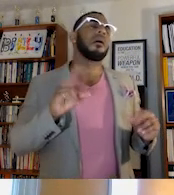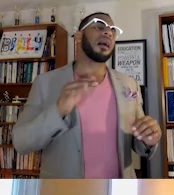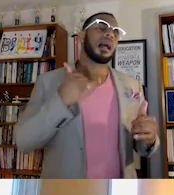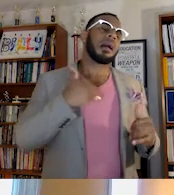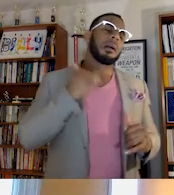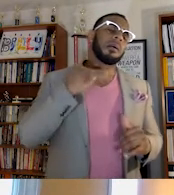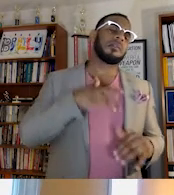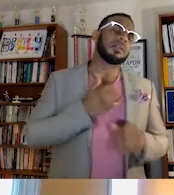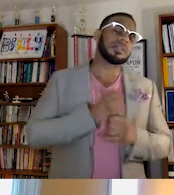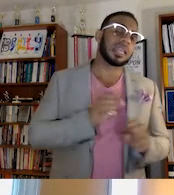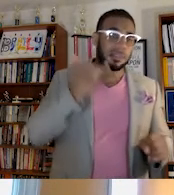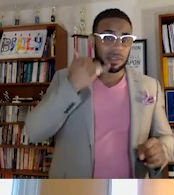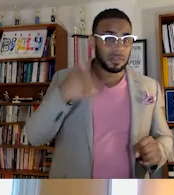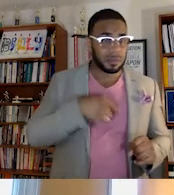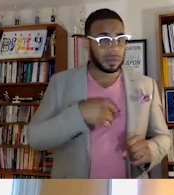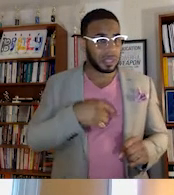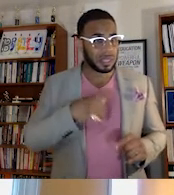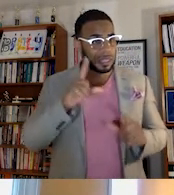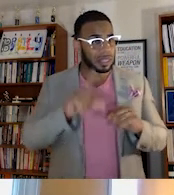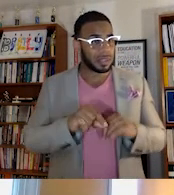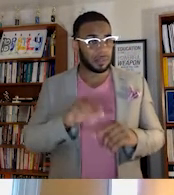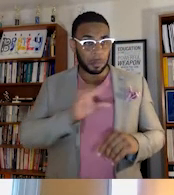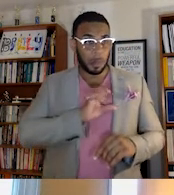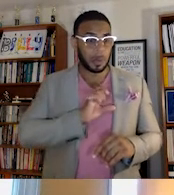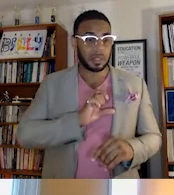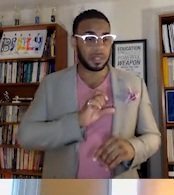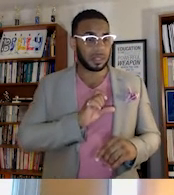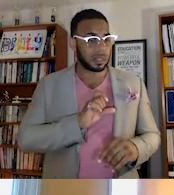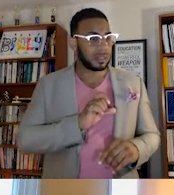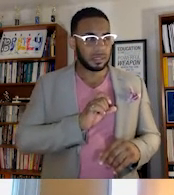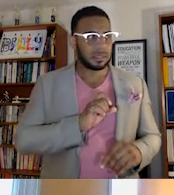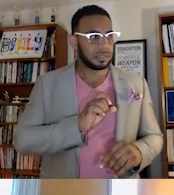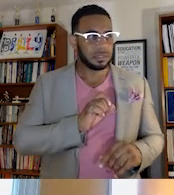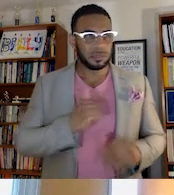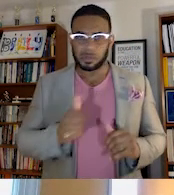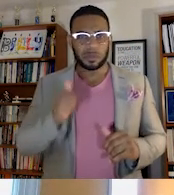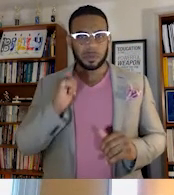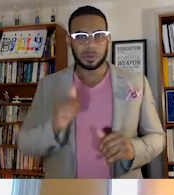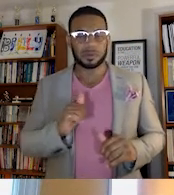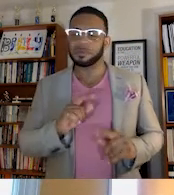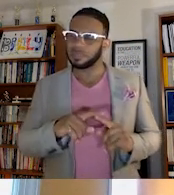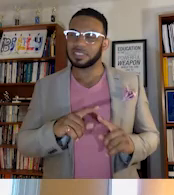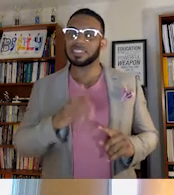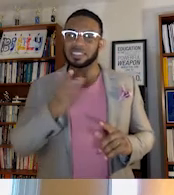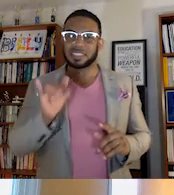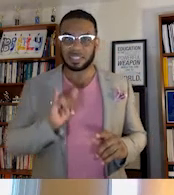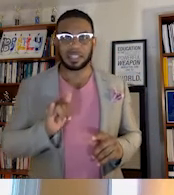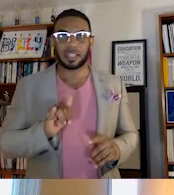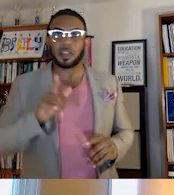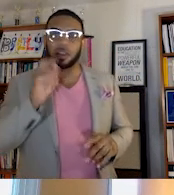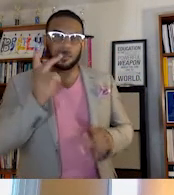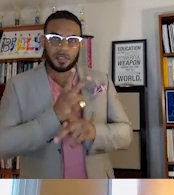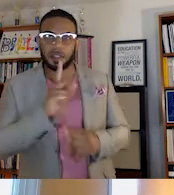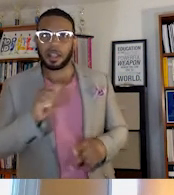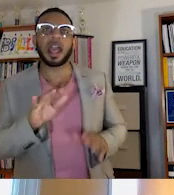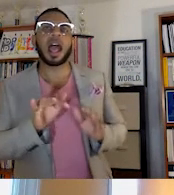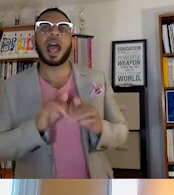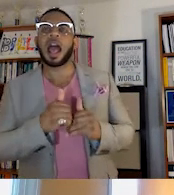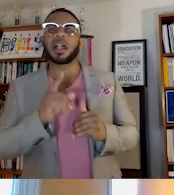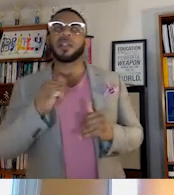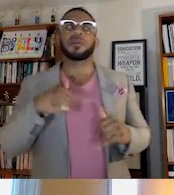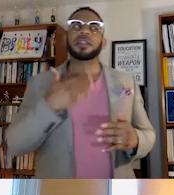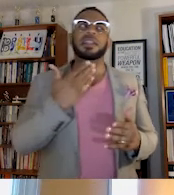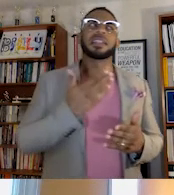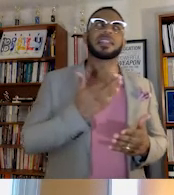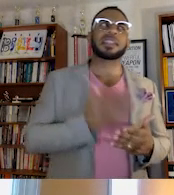now I won't feel safe if we've defunded the police and we won't. But it's sort of like, you got to figure out, how did